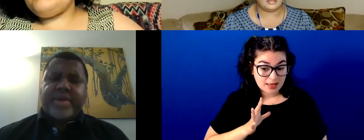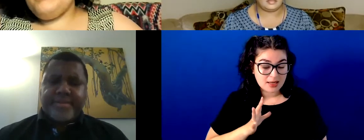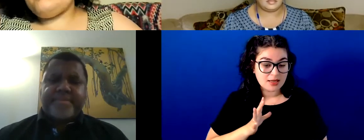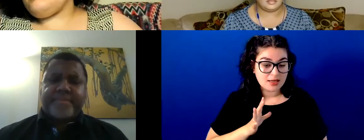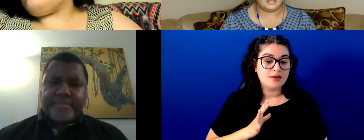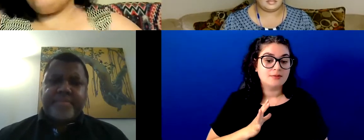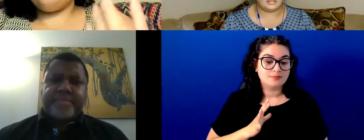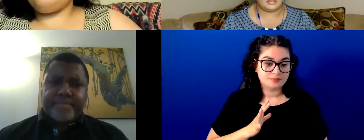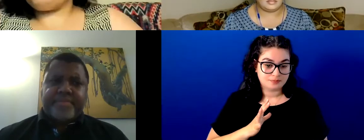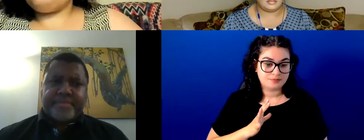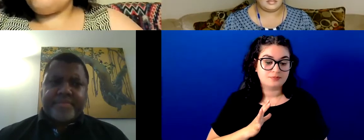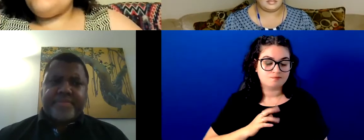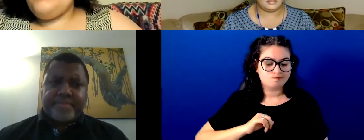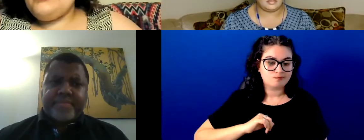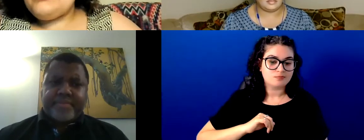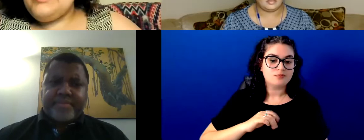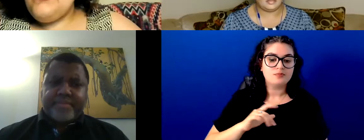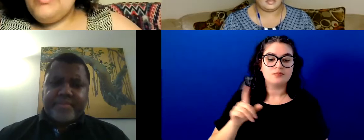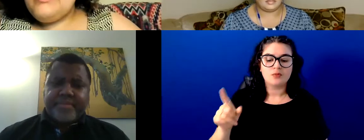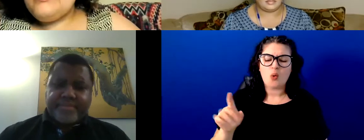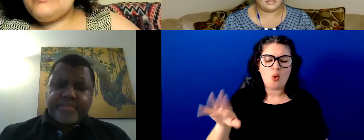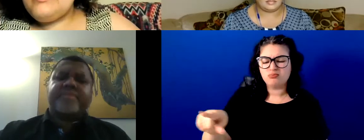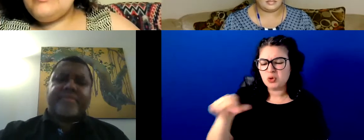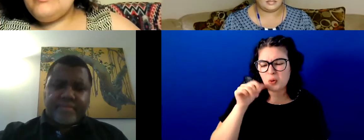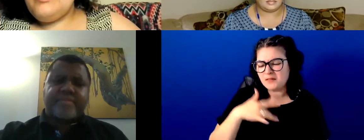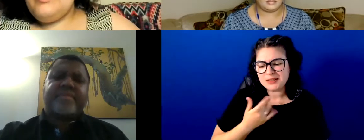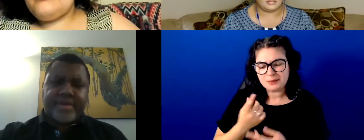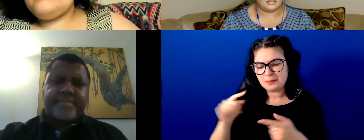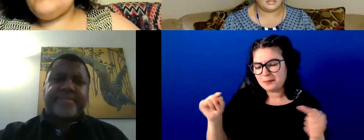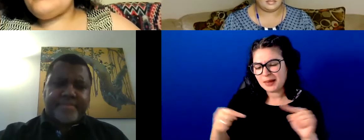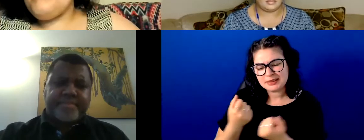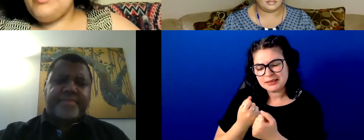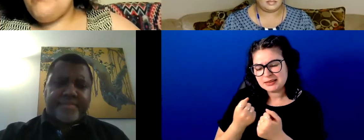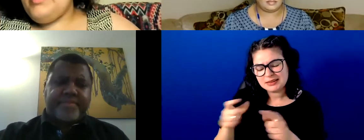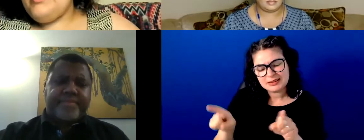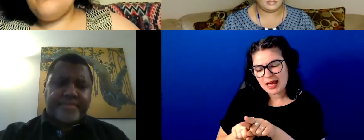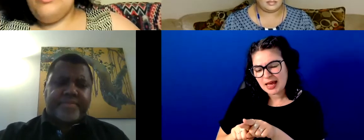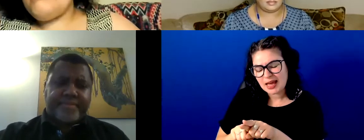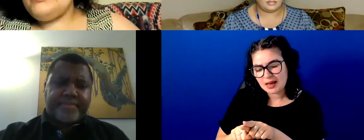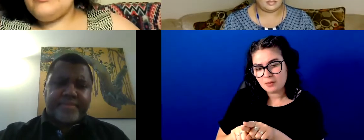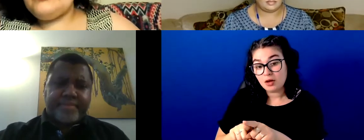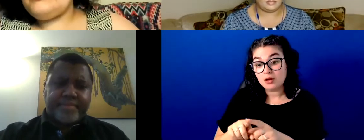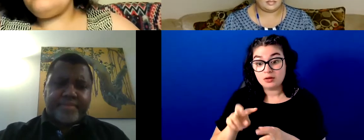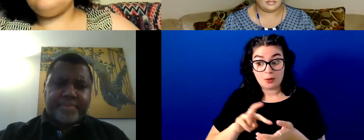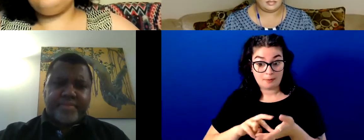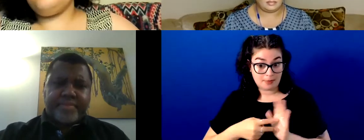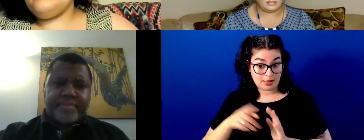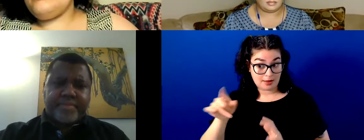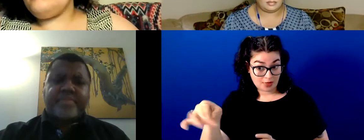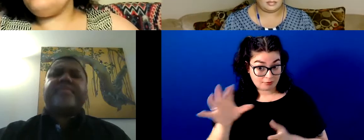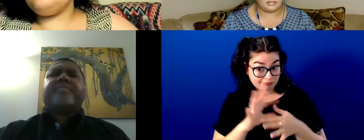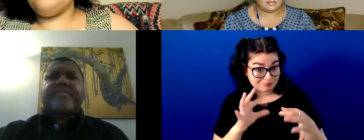the pushback that they don't feel pain the same way. And so when they bring up pain, they're often not listened to